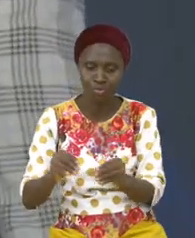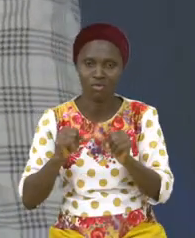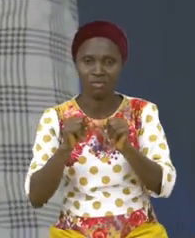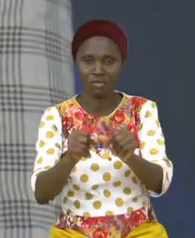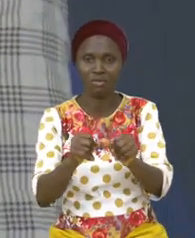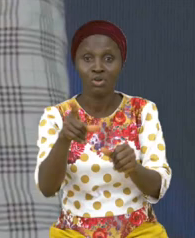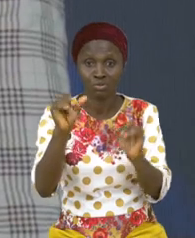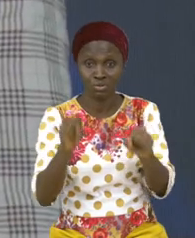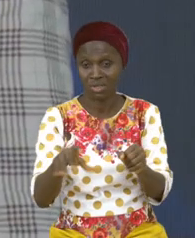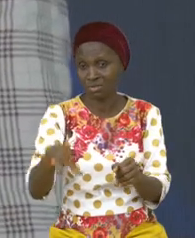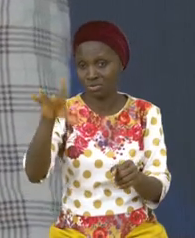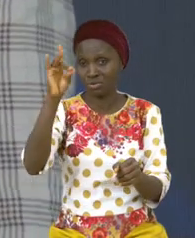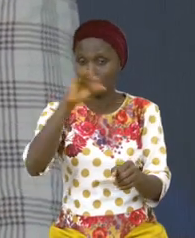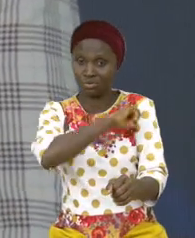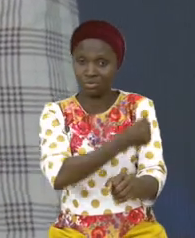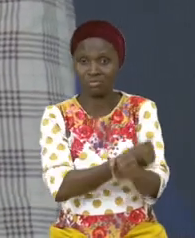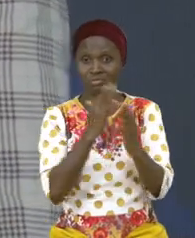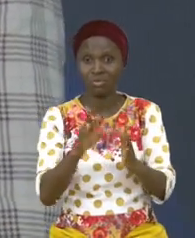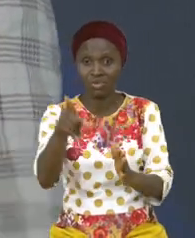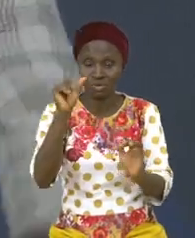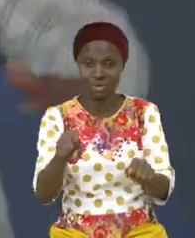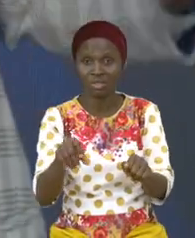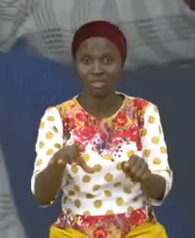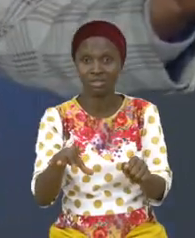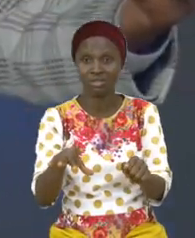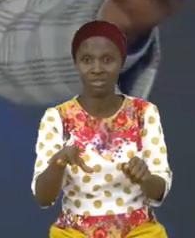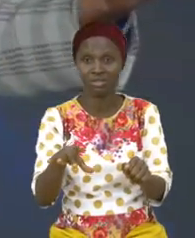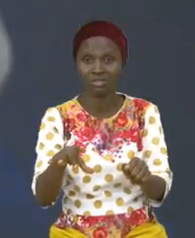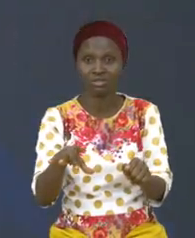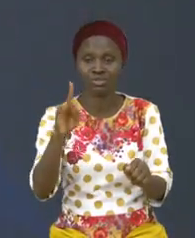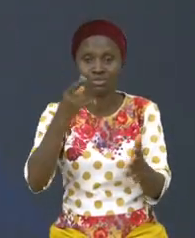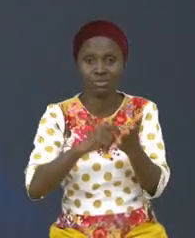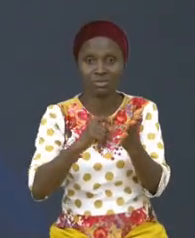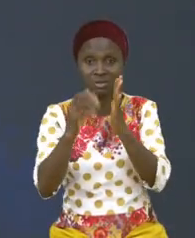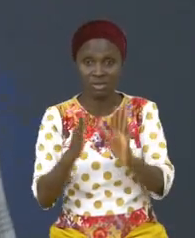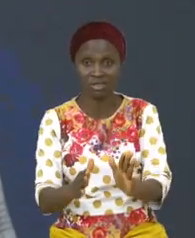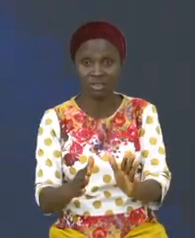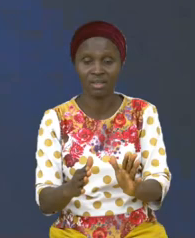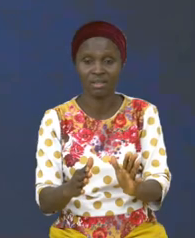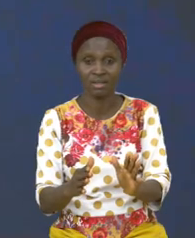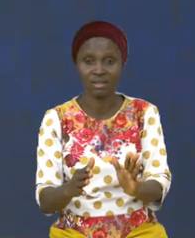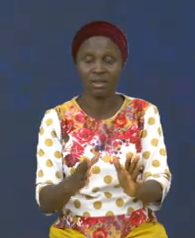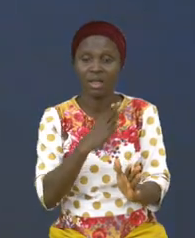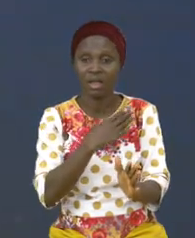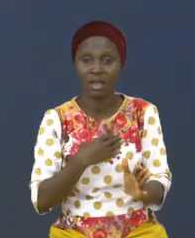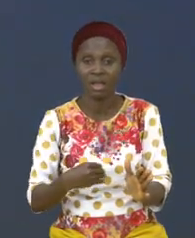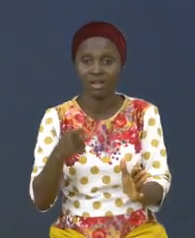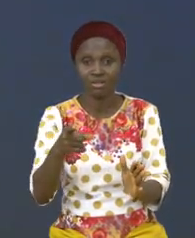choose authors, you can choose speakers, you can choose writers, and you